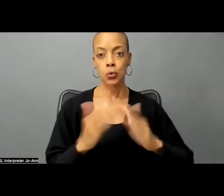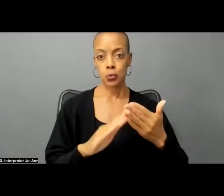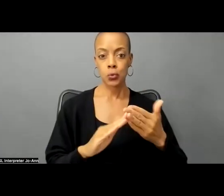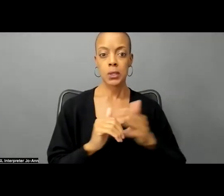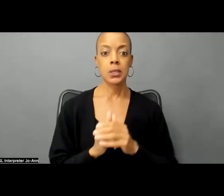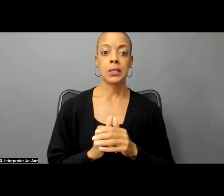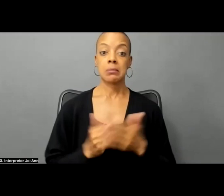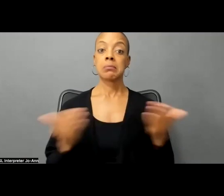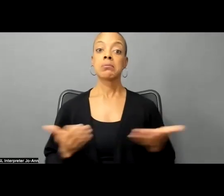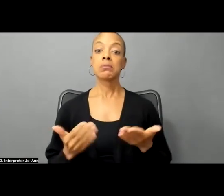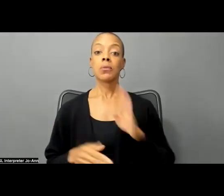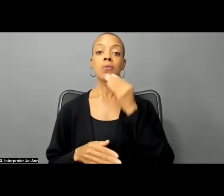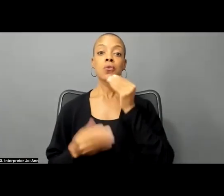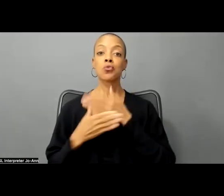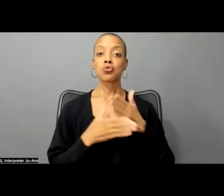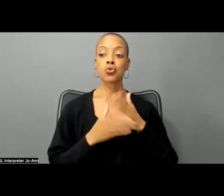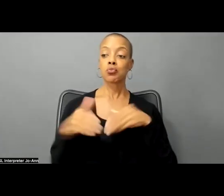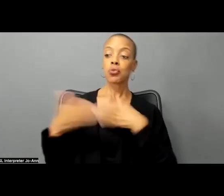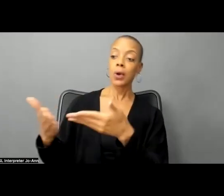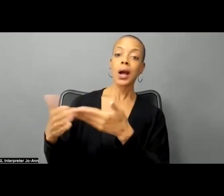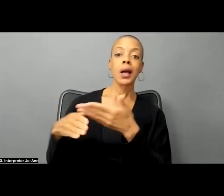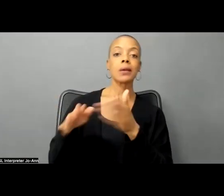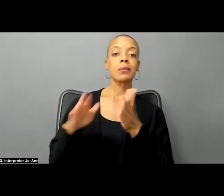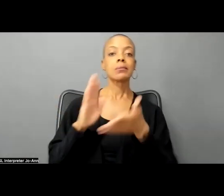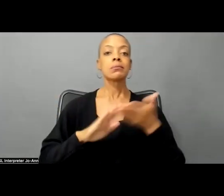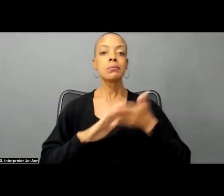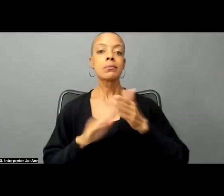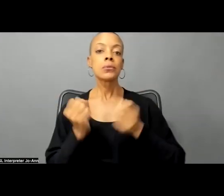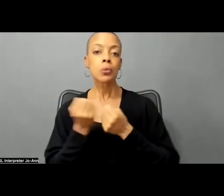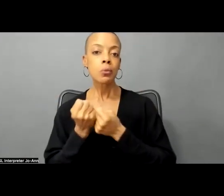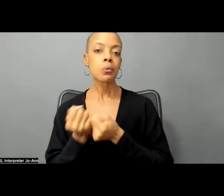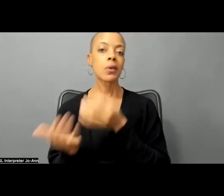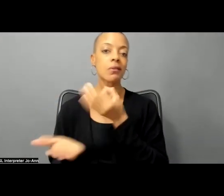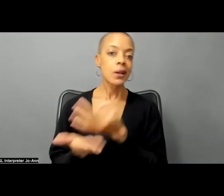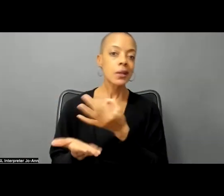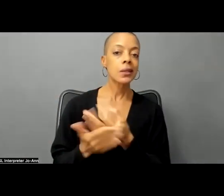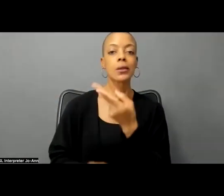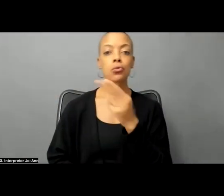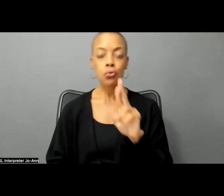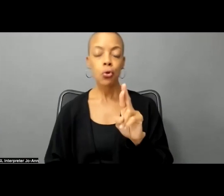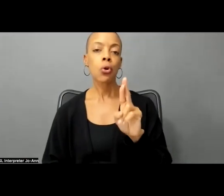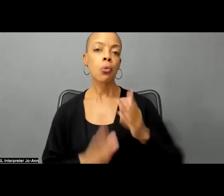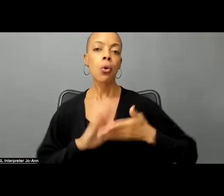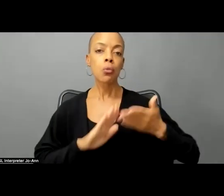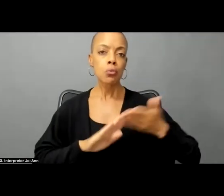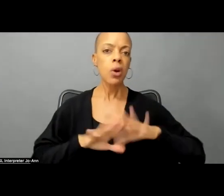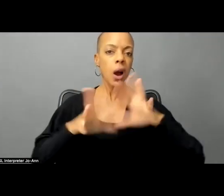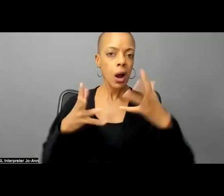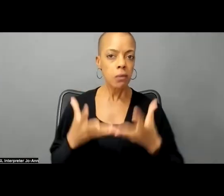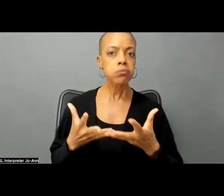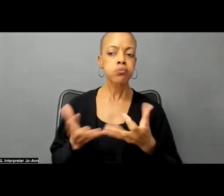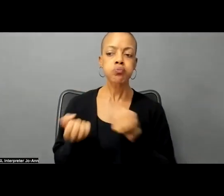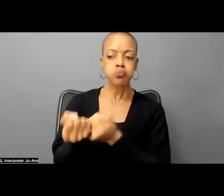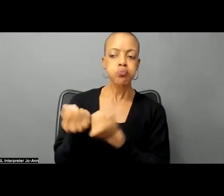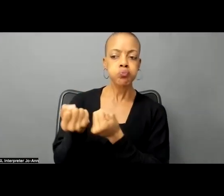side, FoodShare provides these groups with administrative support around finance, human resources, and operations, and anything else that